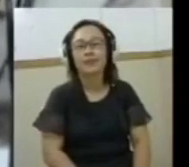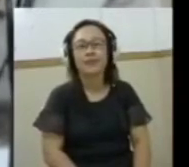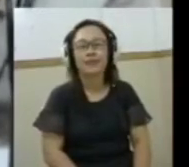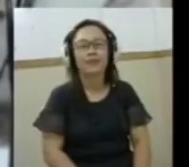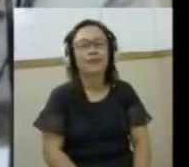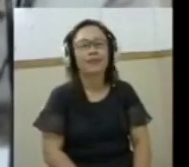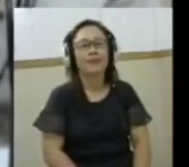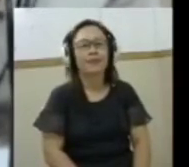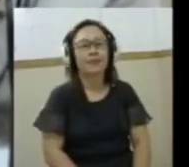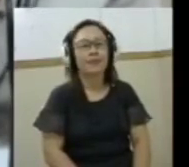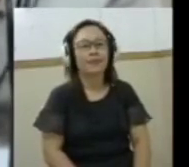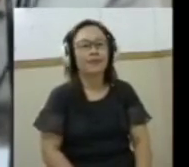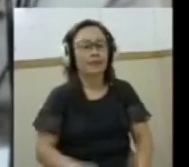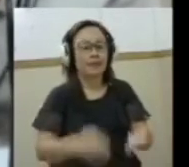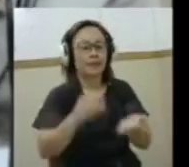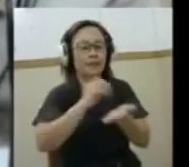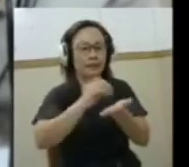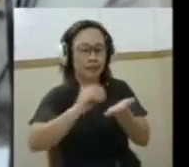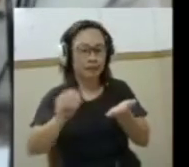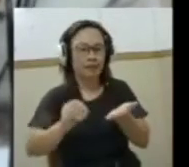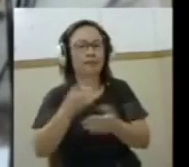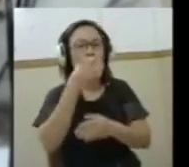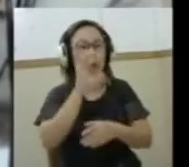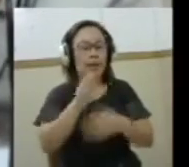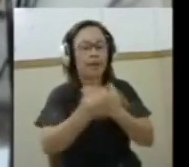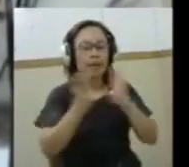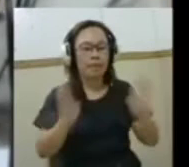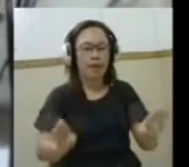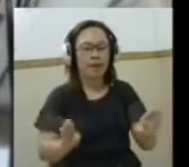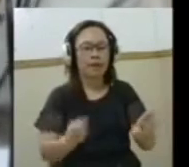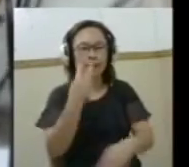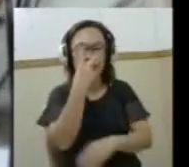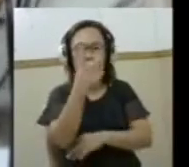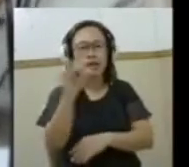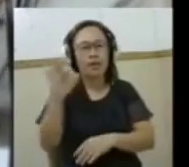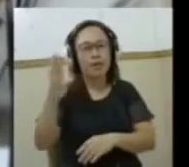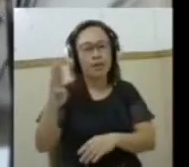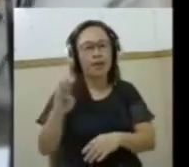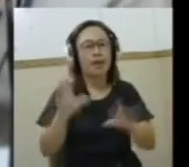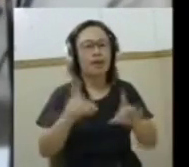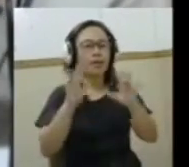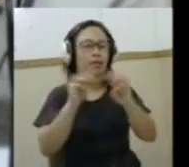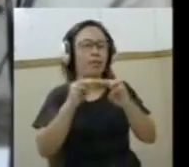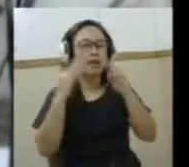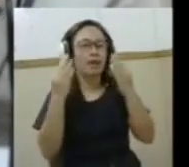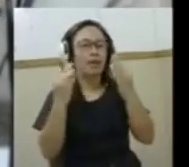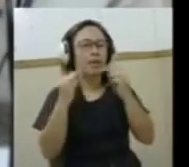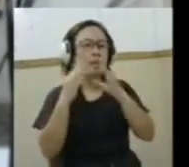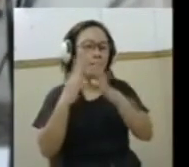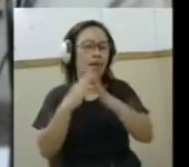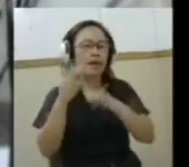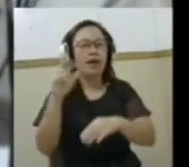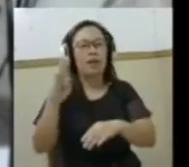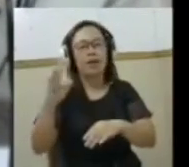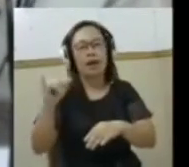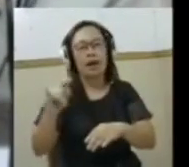0965-602-7138 or type in the comment section if you are watching us via Facebook Live at DepEd Malaybalay RBI program